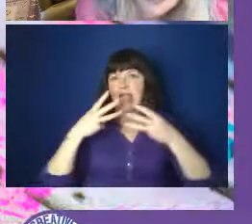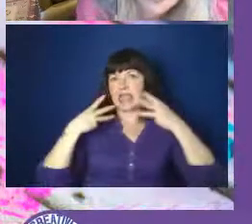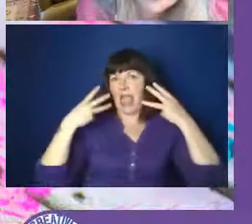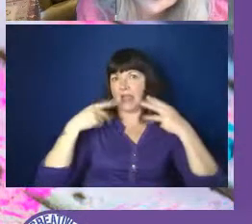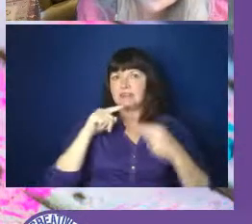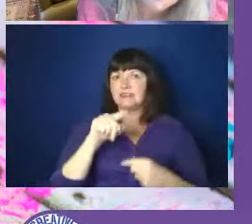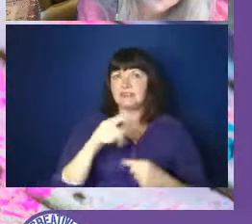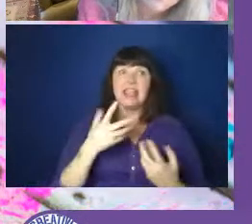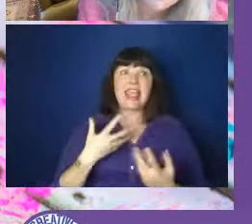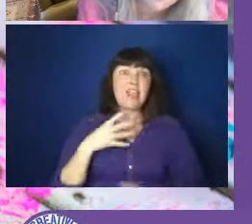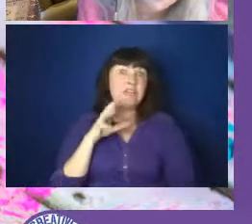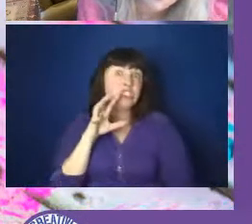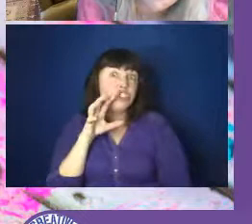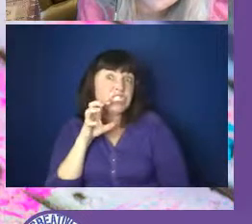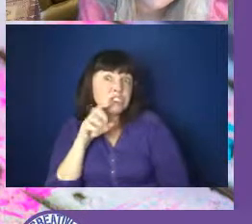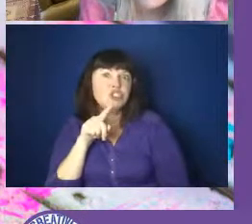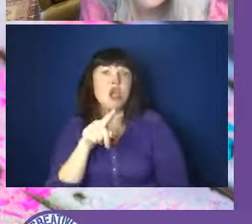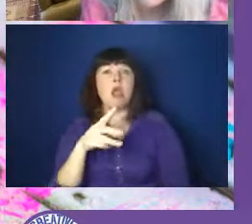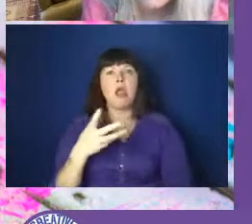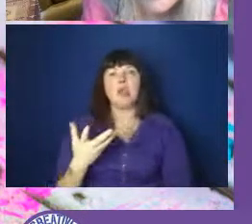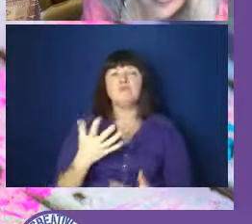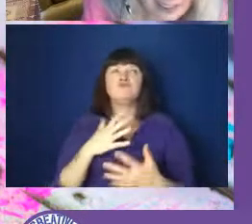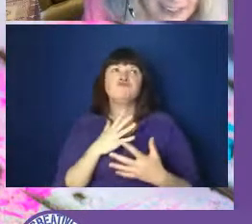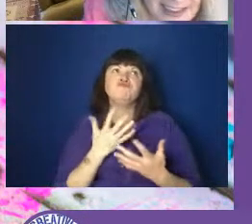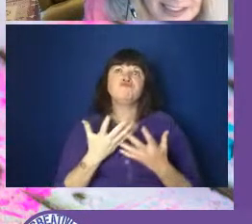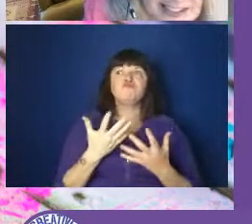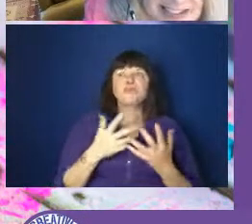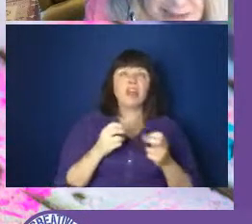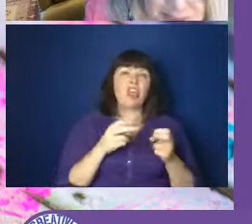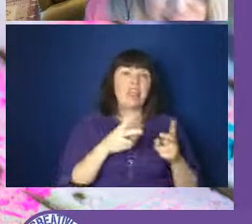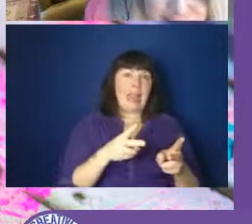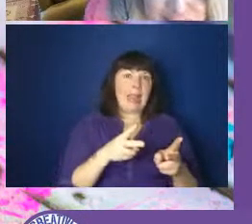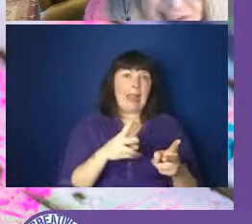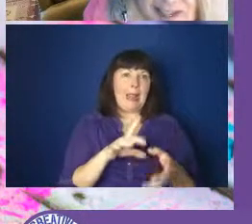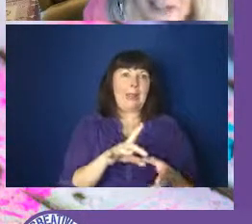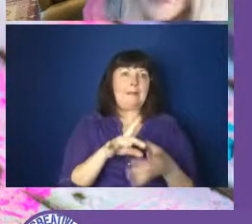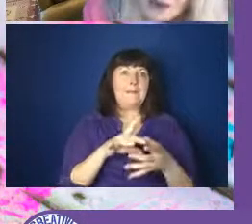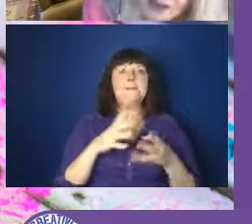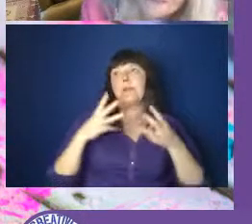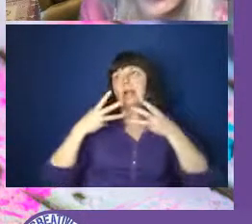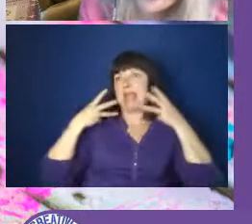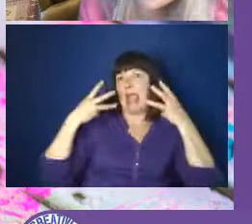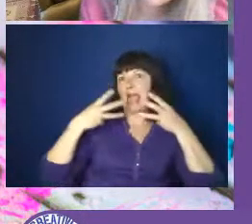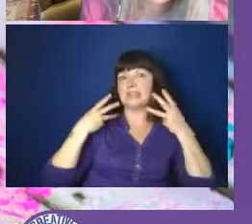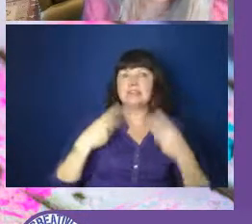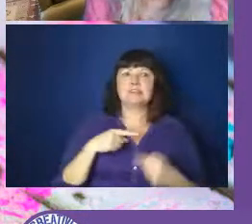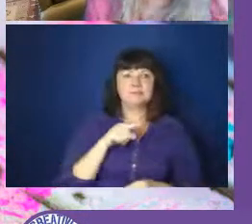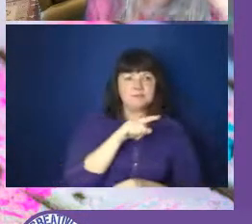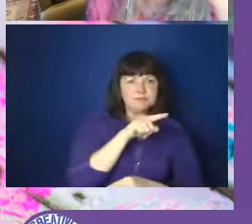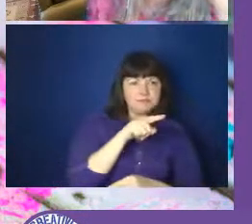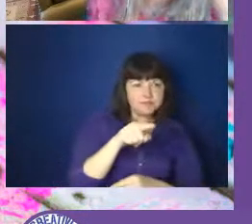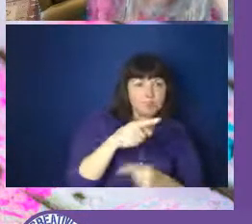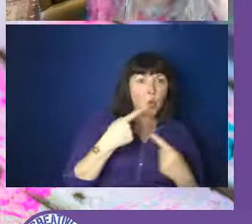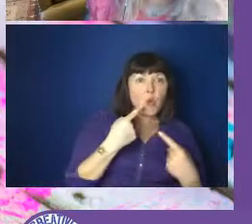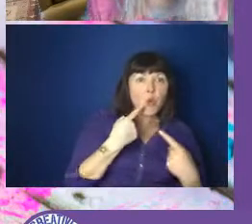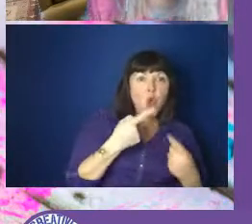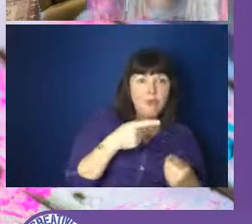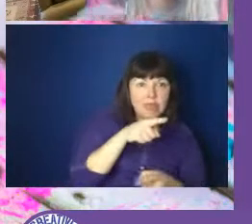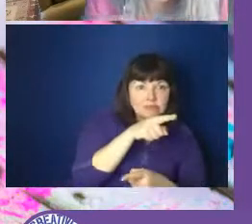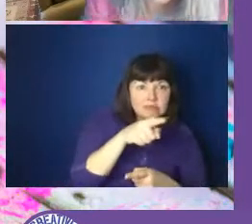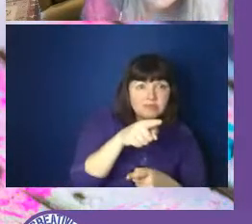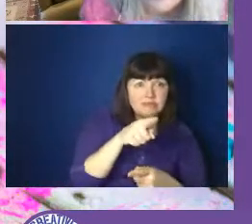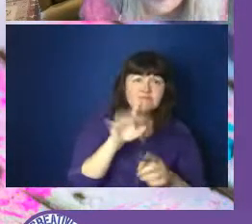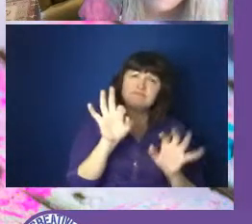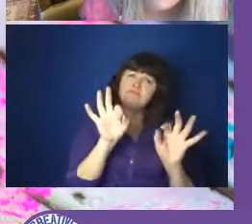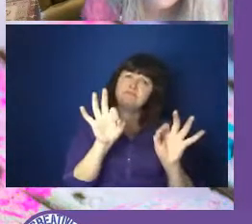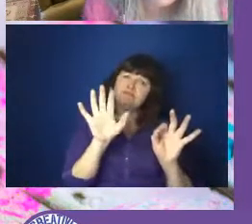Particularly ginger cats. That's a kind of like a current theme. Seems to me just perfect. But there is a real sense